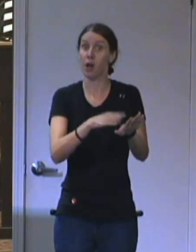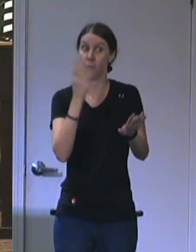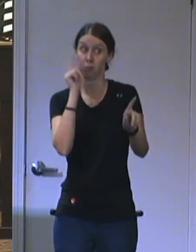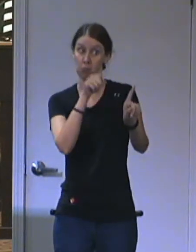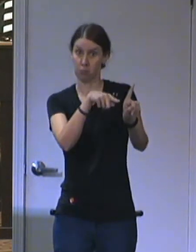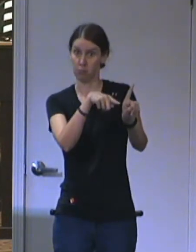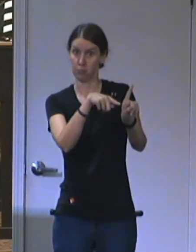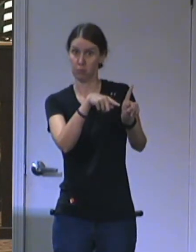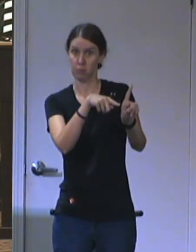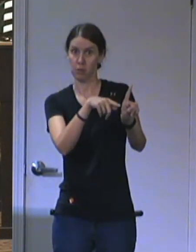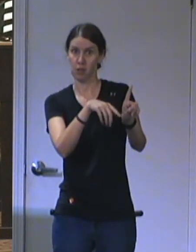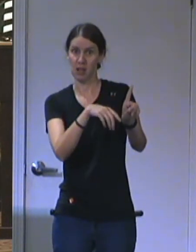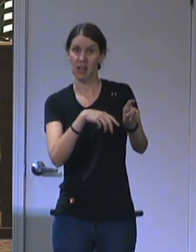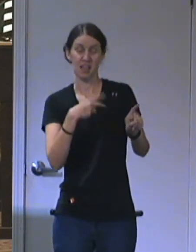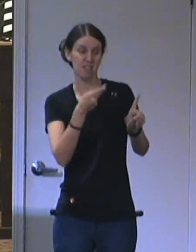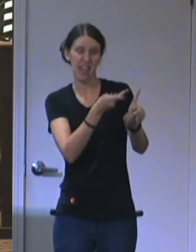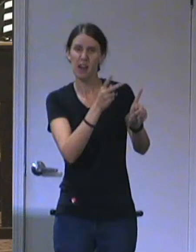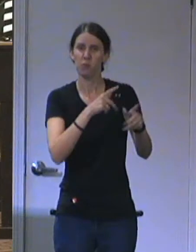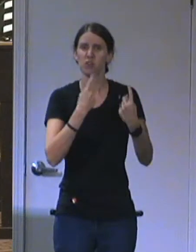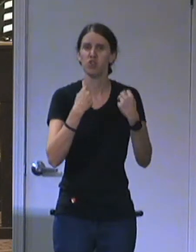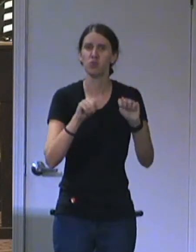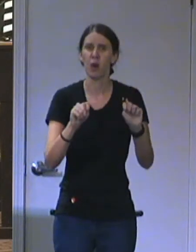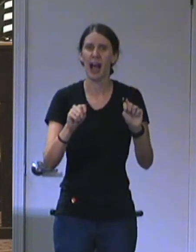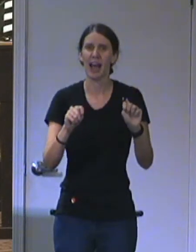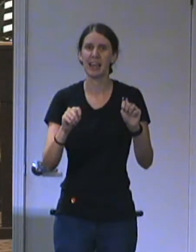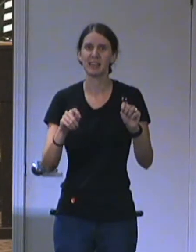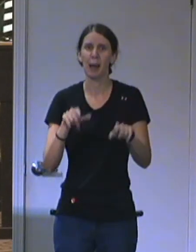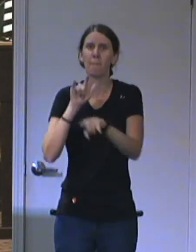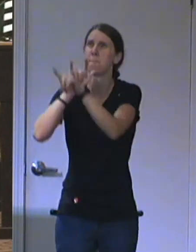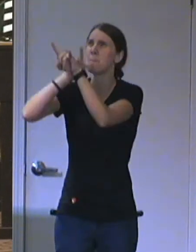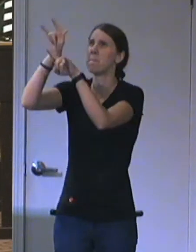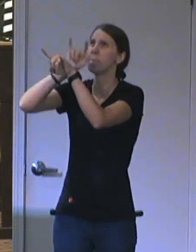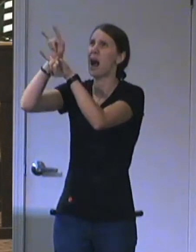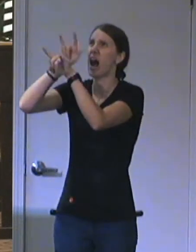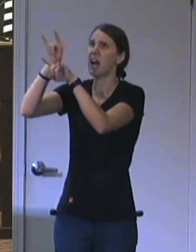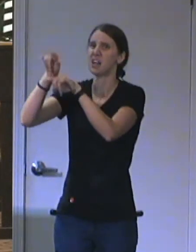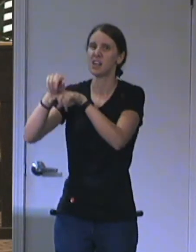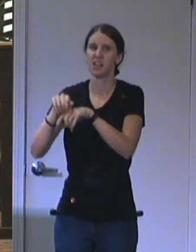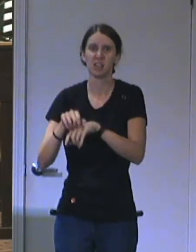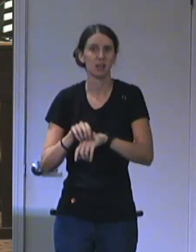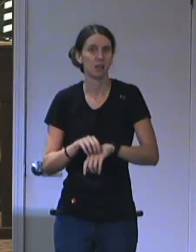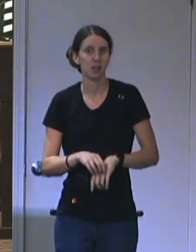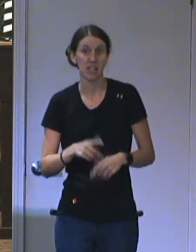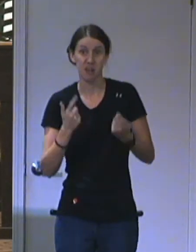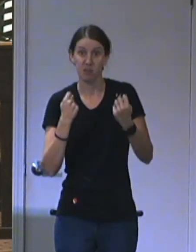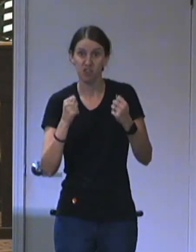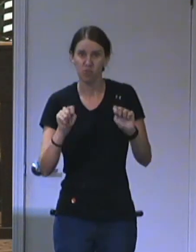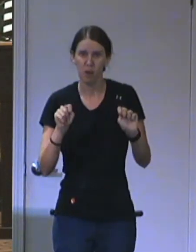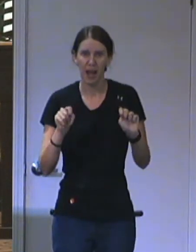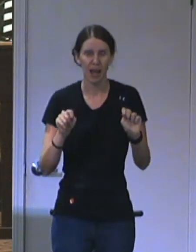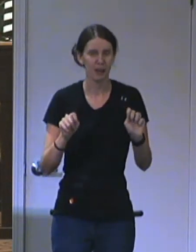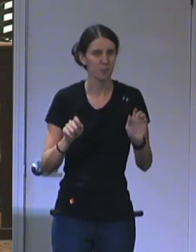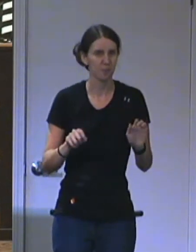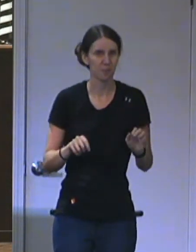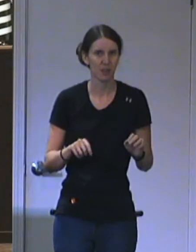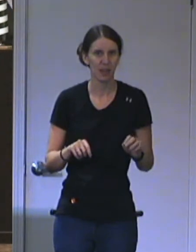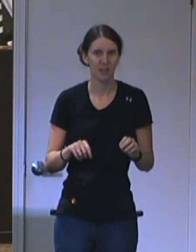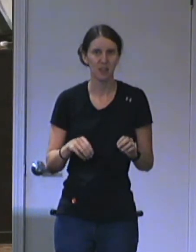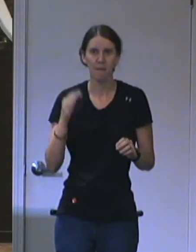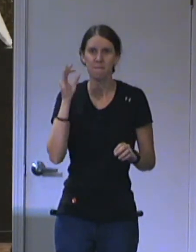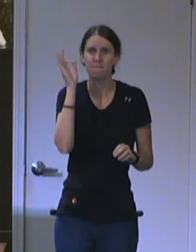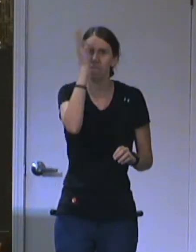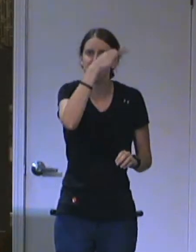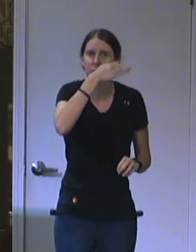Because they are going to try to undermine everything I say, the Lord. They are going to try to trip you